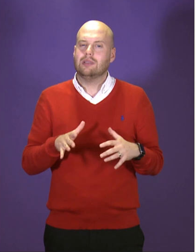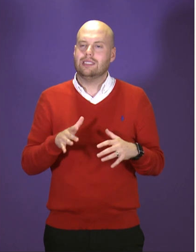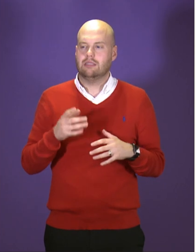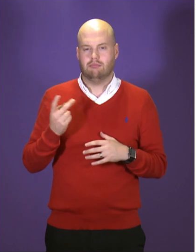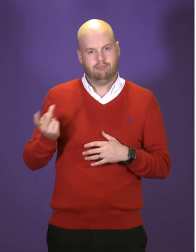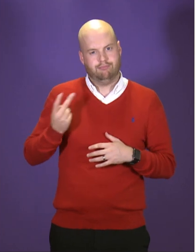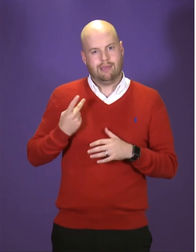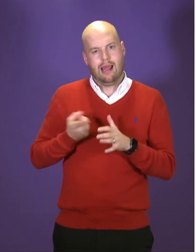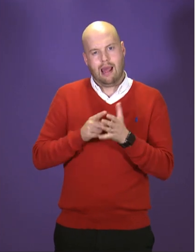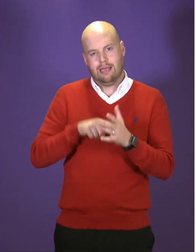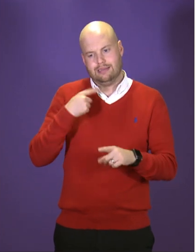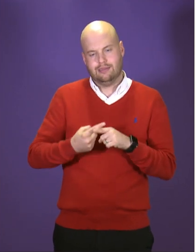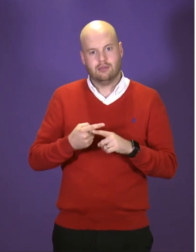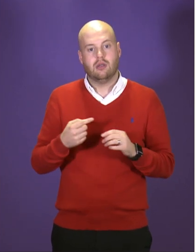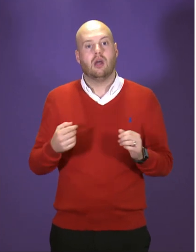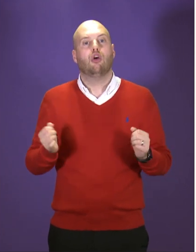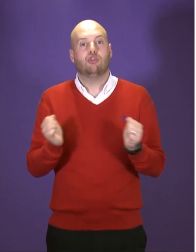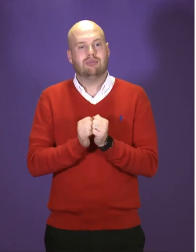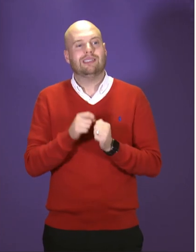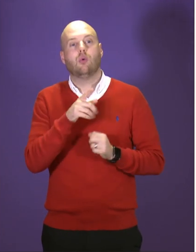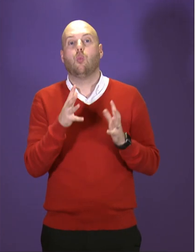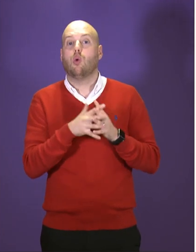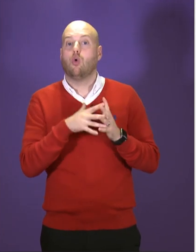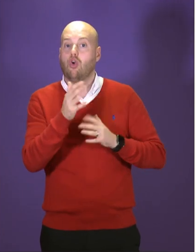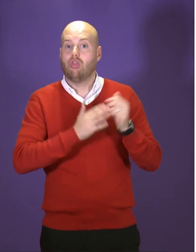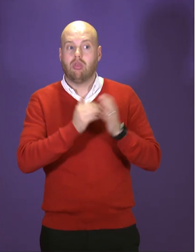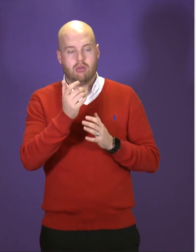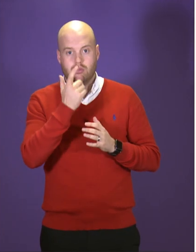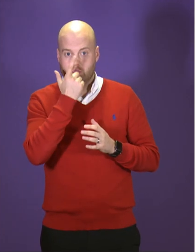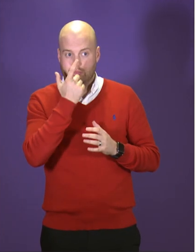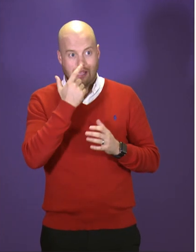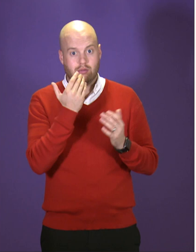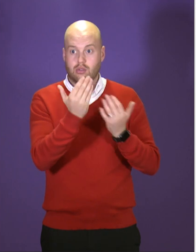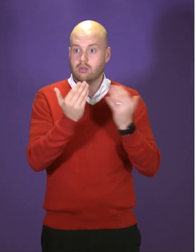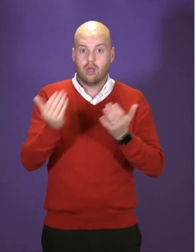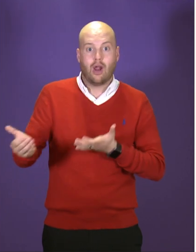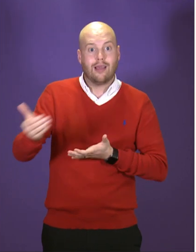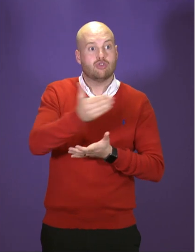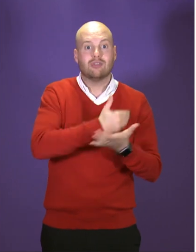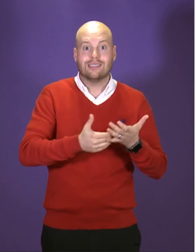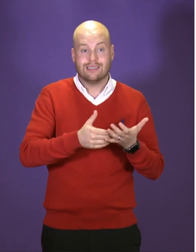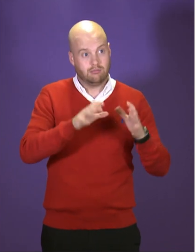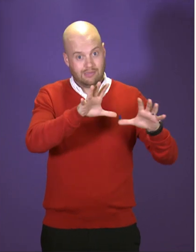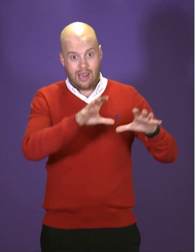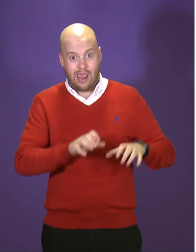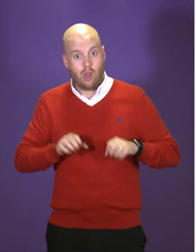would empty the Whitworth of all its collections so that Marina could place within it 14 live artists and invite audiences